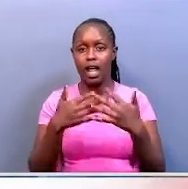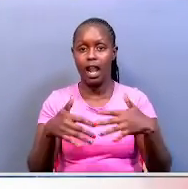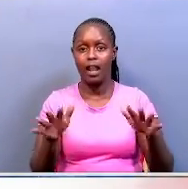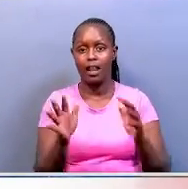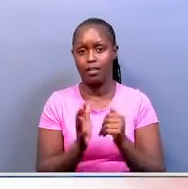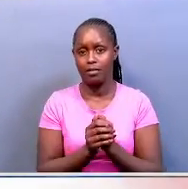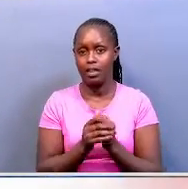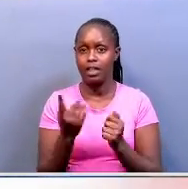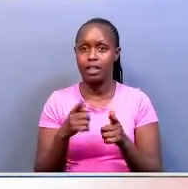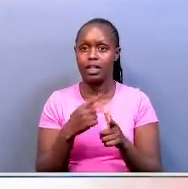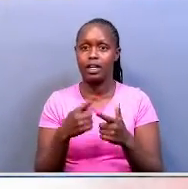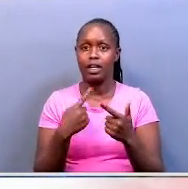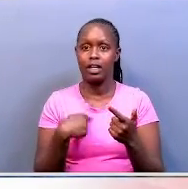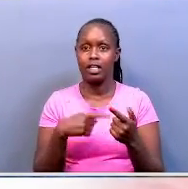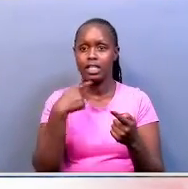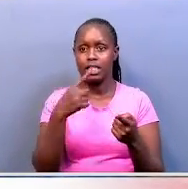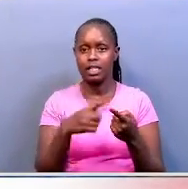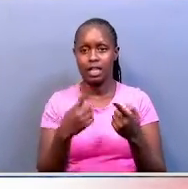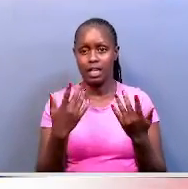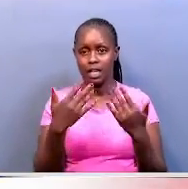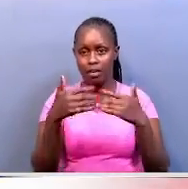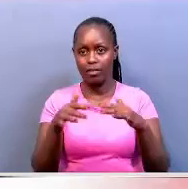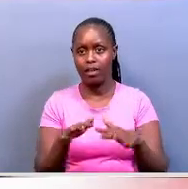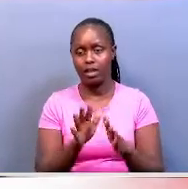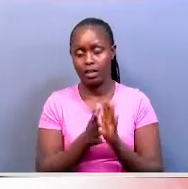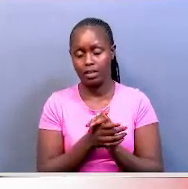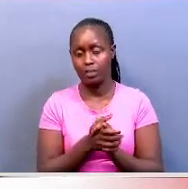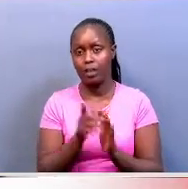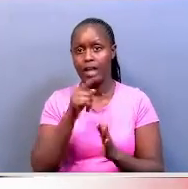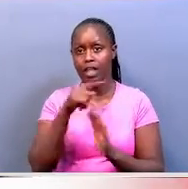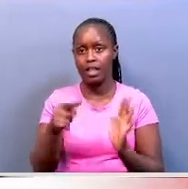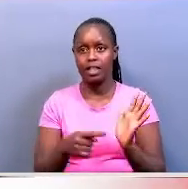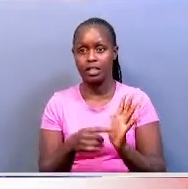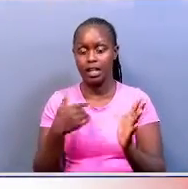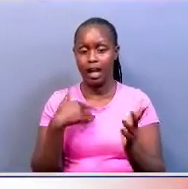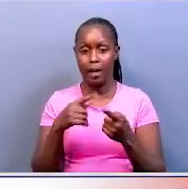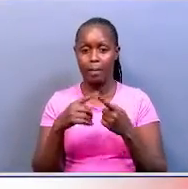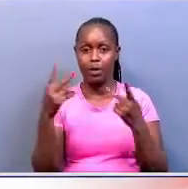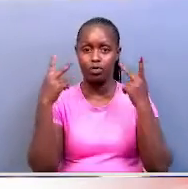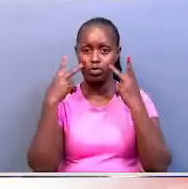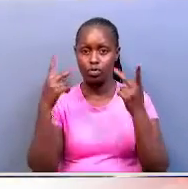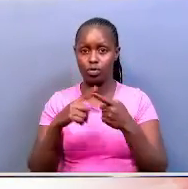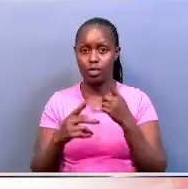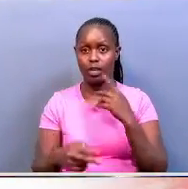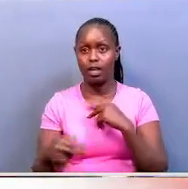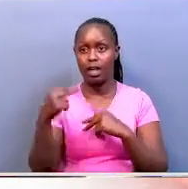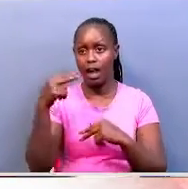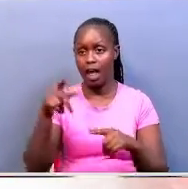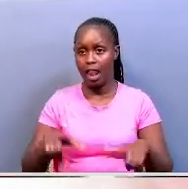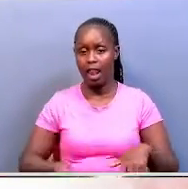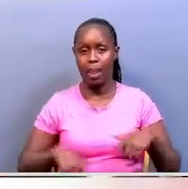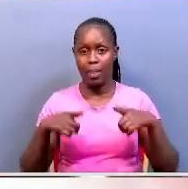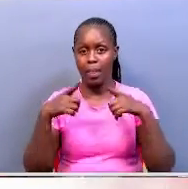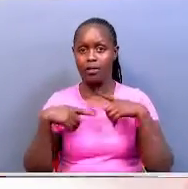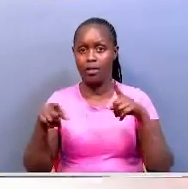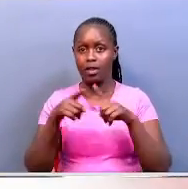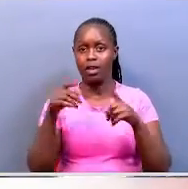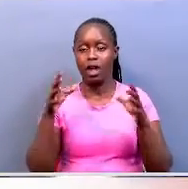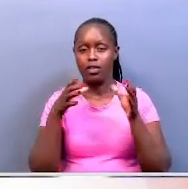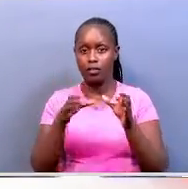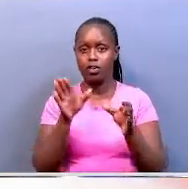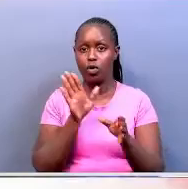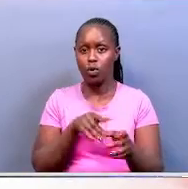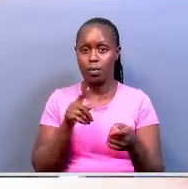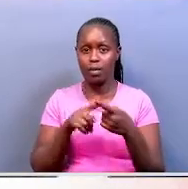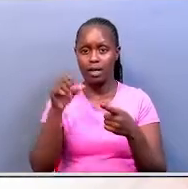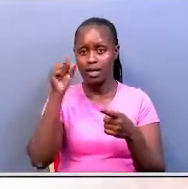kwa street, then tunawapata wamewaacha ambao ni disabled. This has been attributed to the high cost of living that has forced women in the streets to